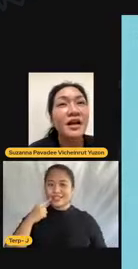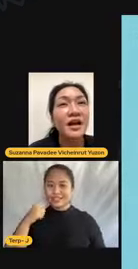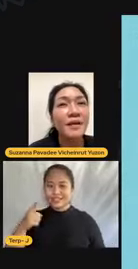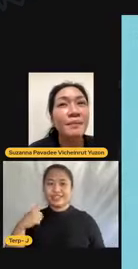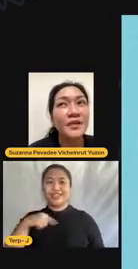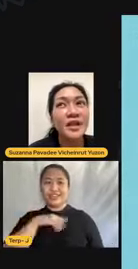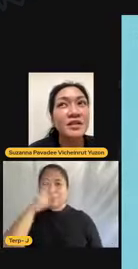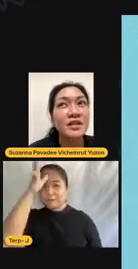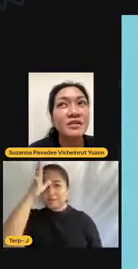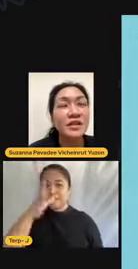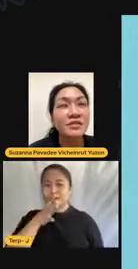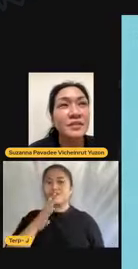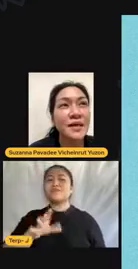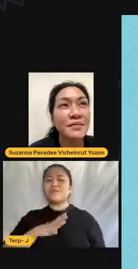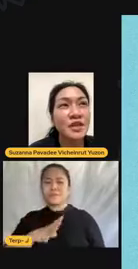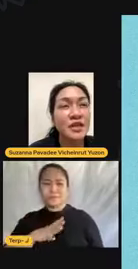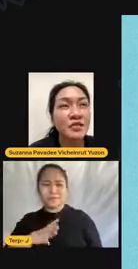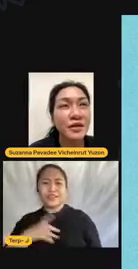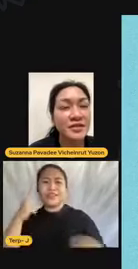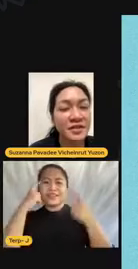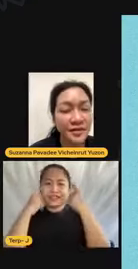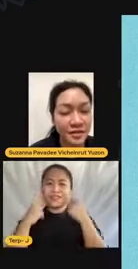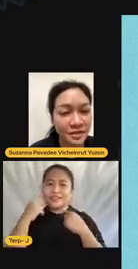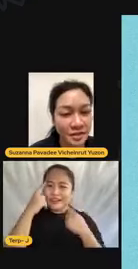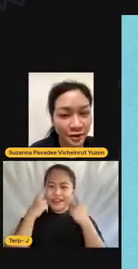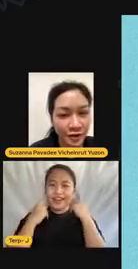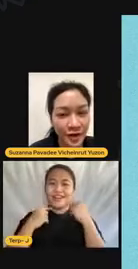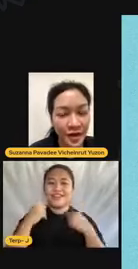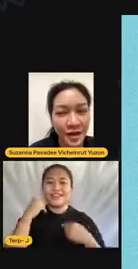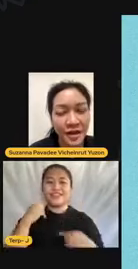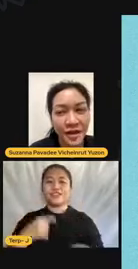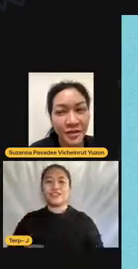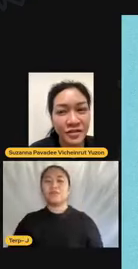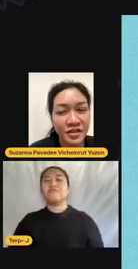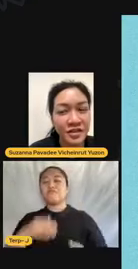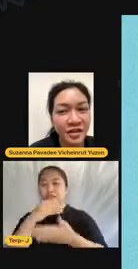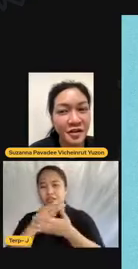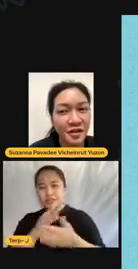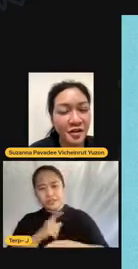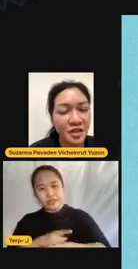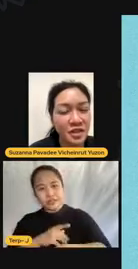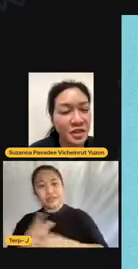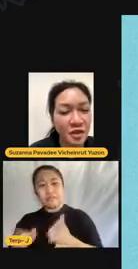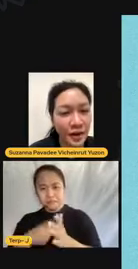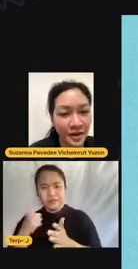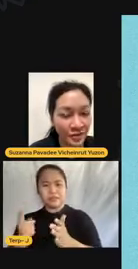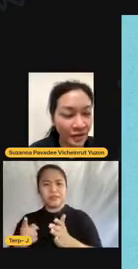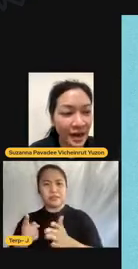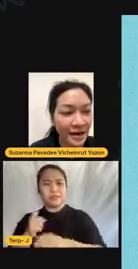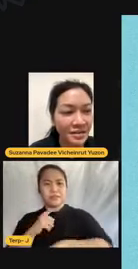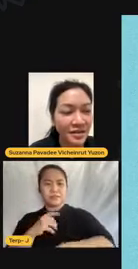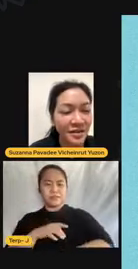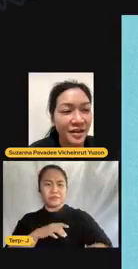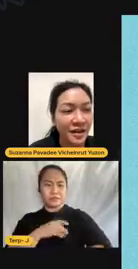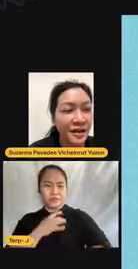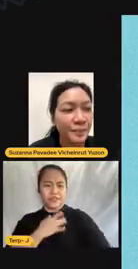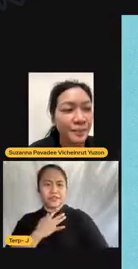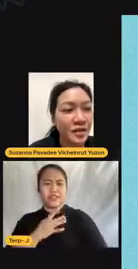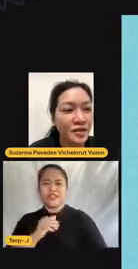her. So, you know, sometimes she didn't want to see her sister cry. If her sister got hurt, she didn't know how to